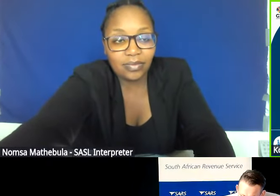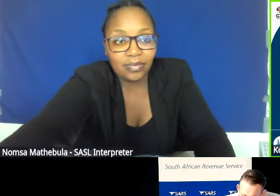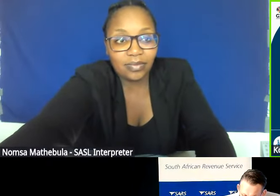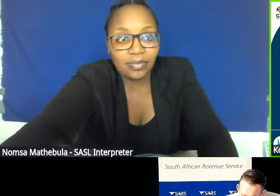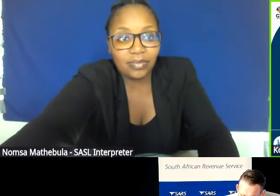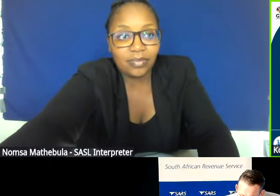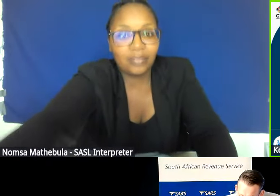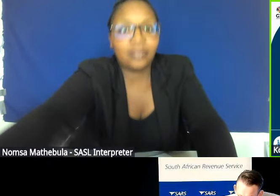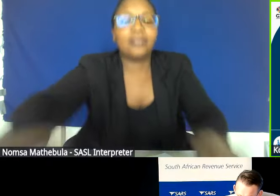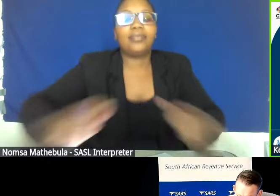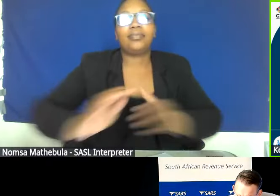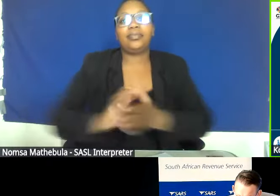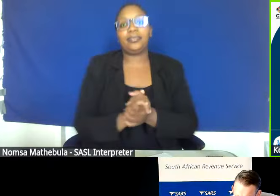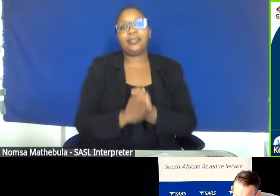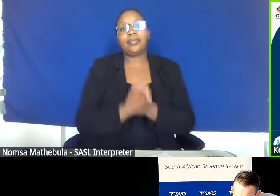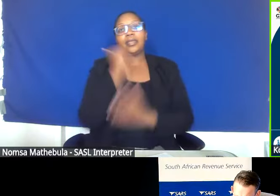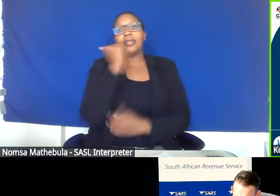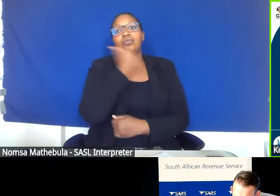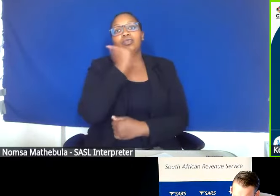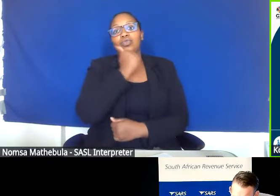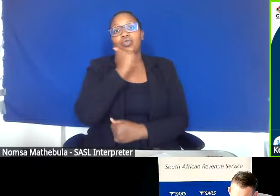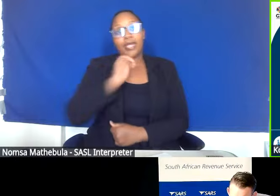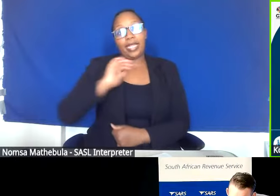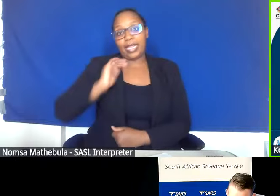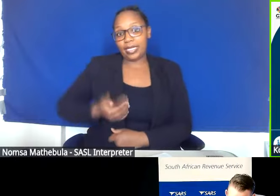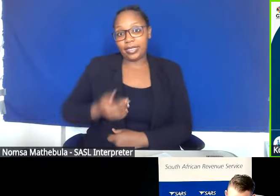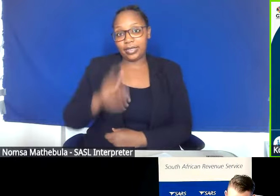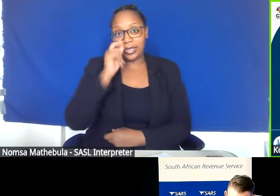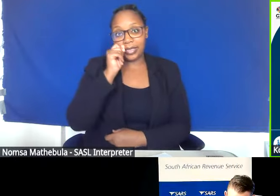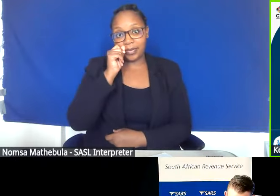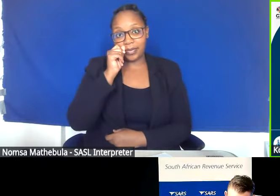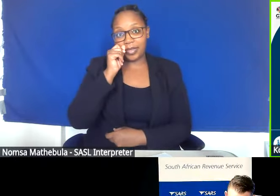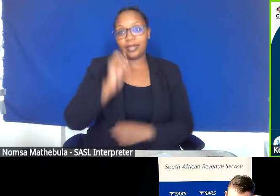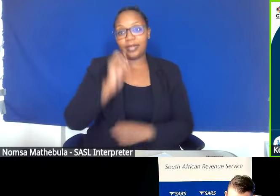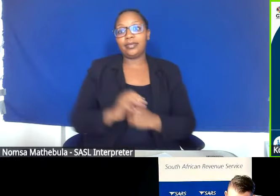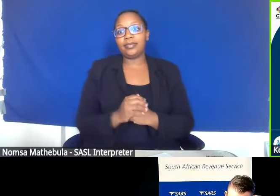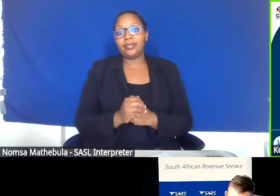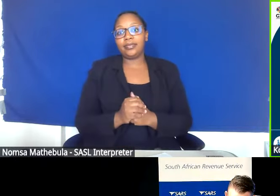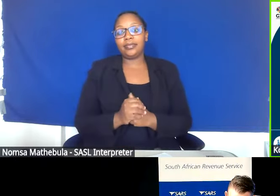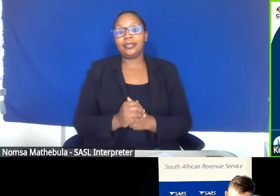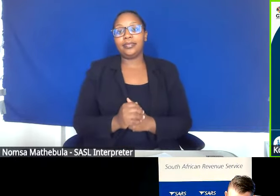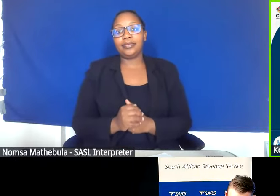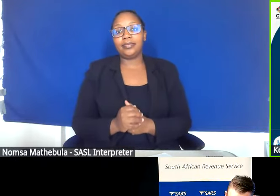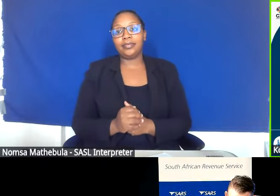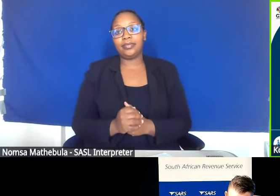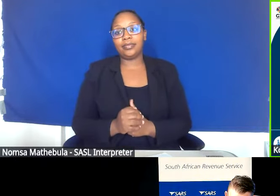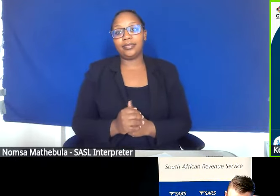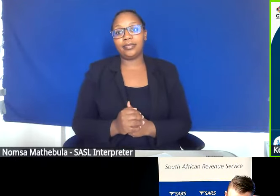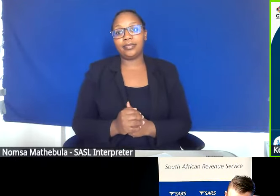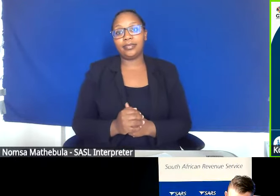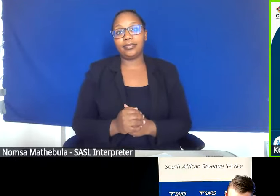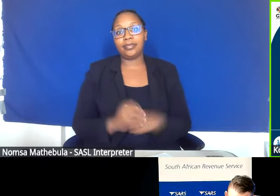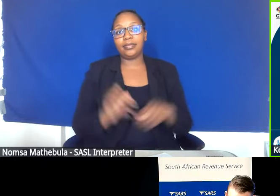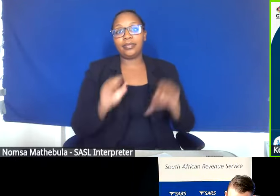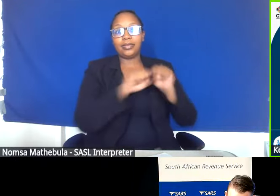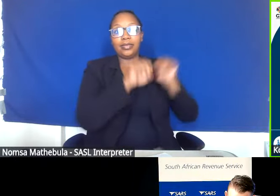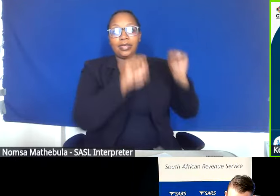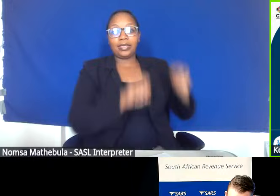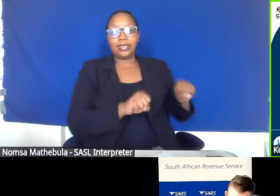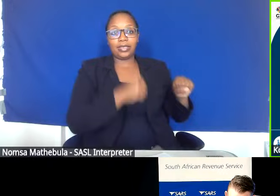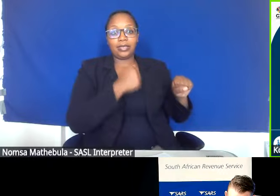Sorry, ladies and gentlemen. There is a gremlin in my systems from this